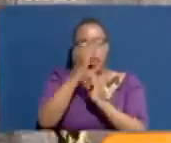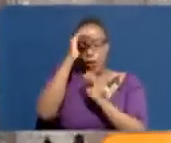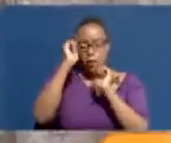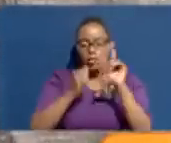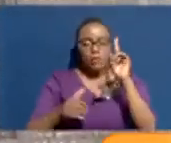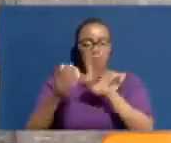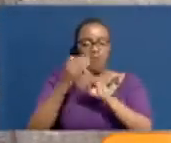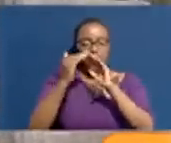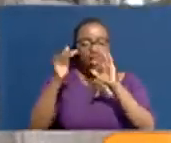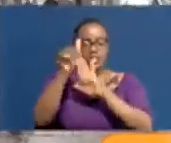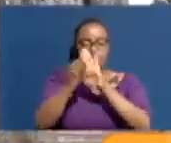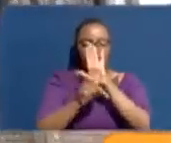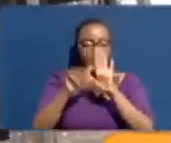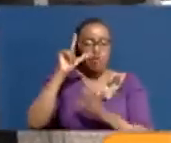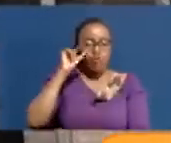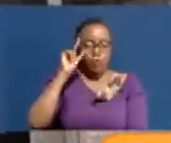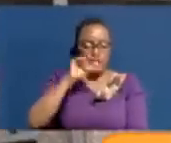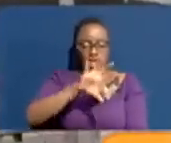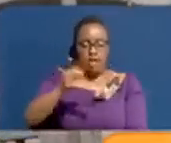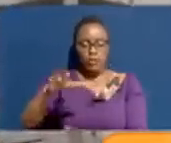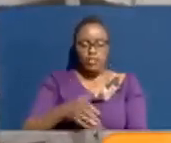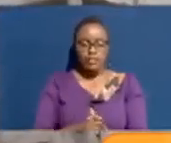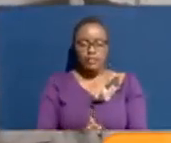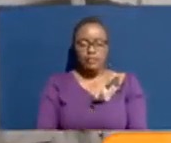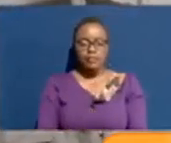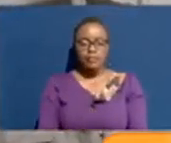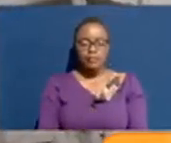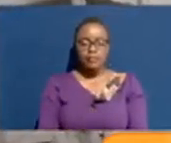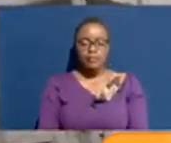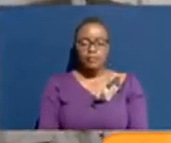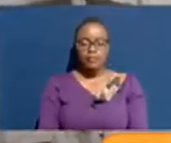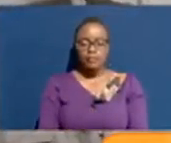achieve his housing agenda in Mombasa. Francis Mtalaki, Citizen TV.